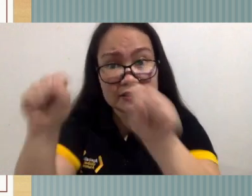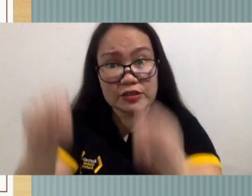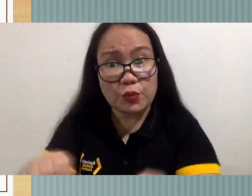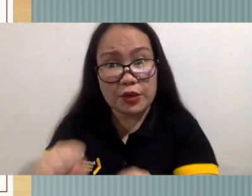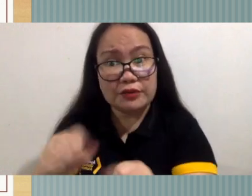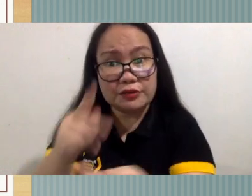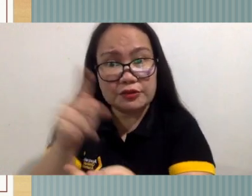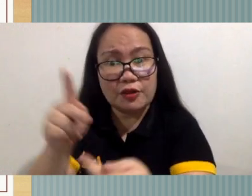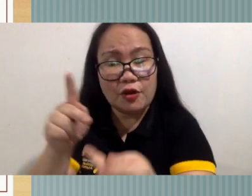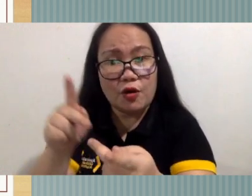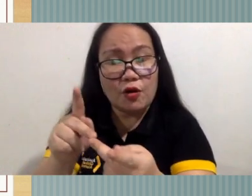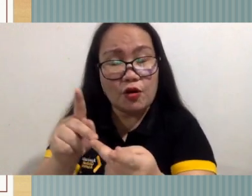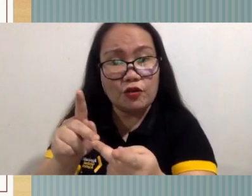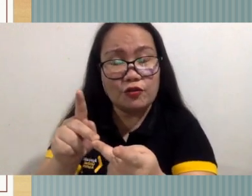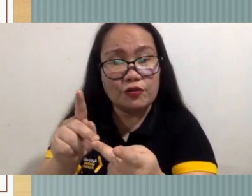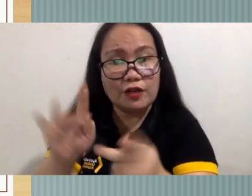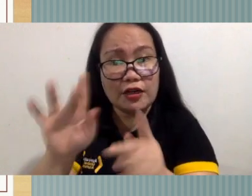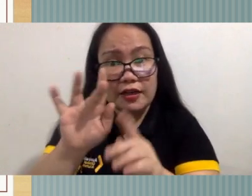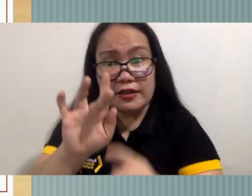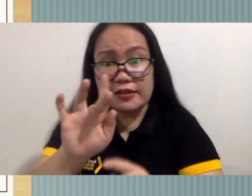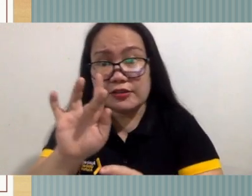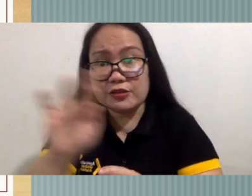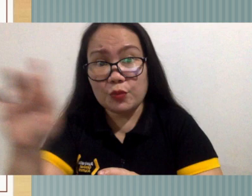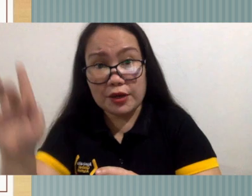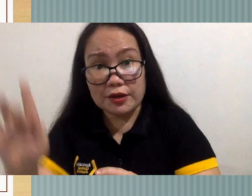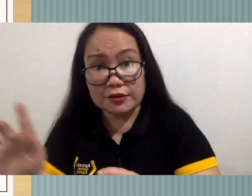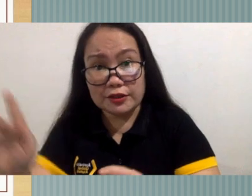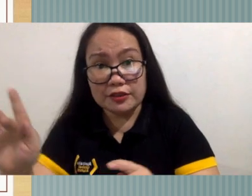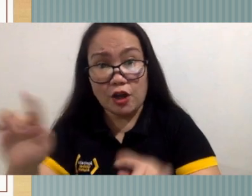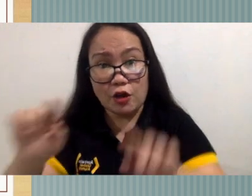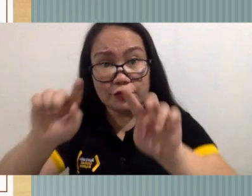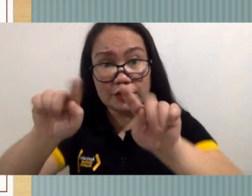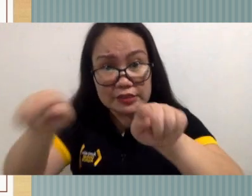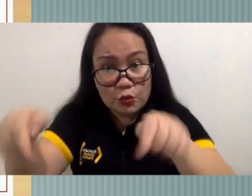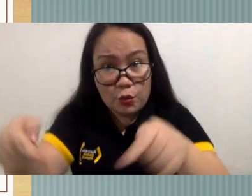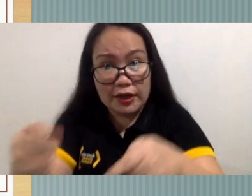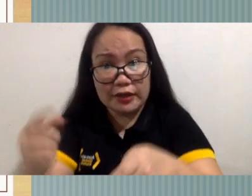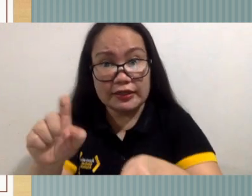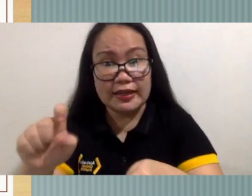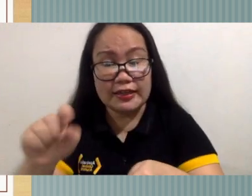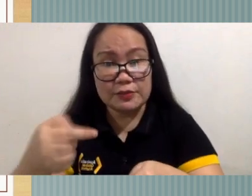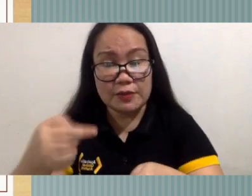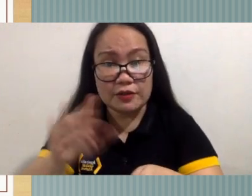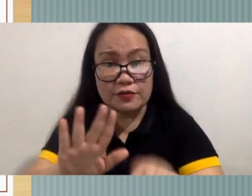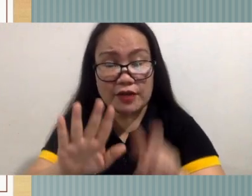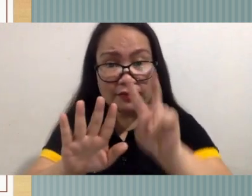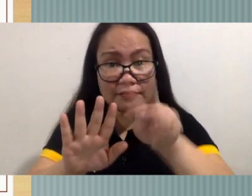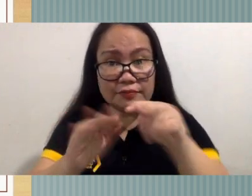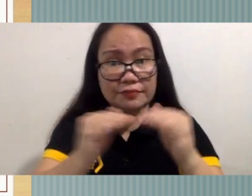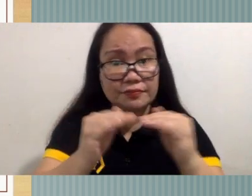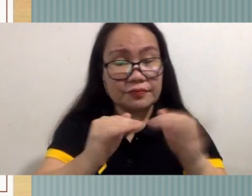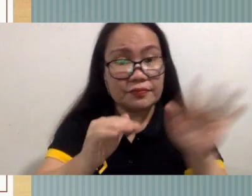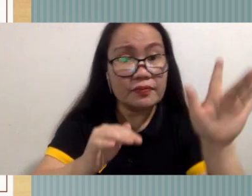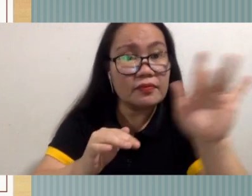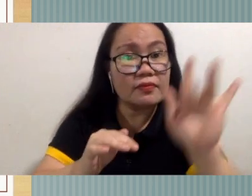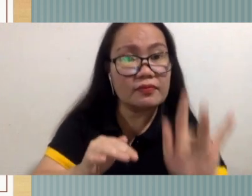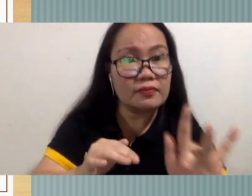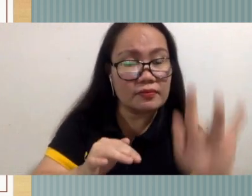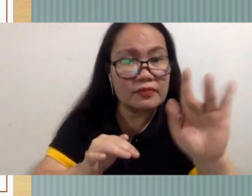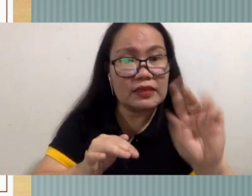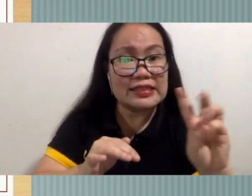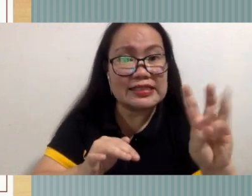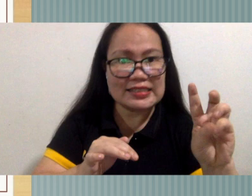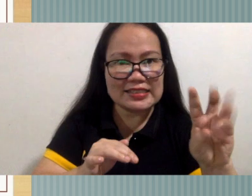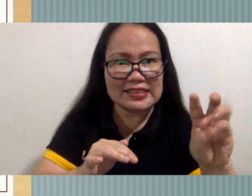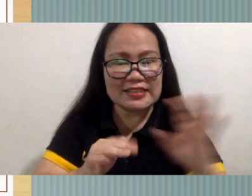root of both sides. So we will now have the square root of the square of the quantity of x minus 5 is